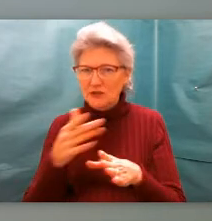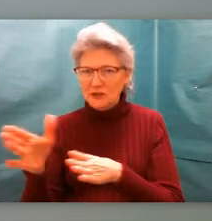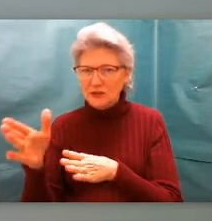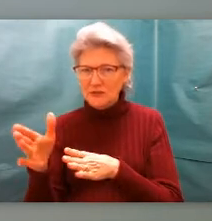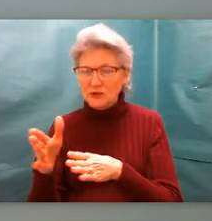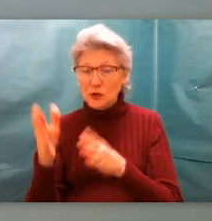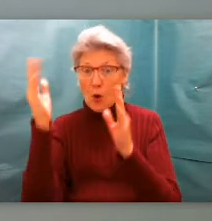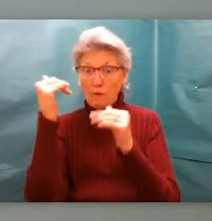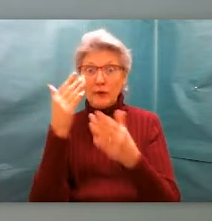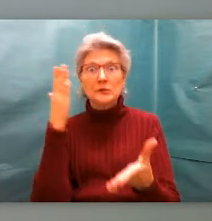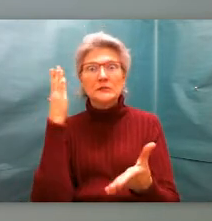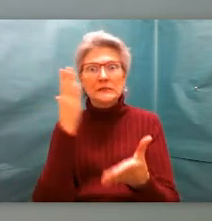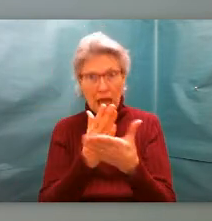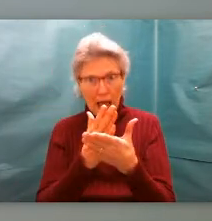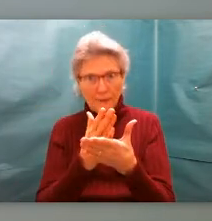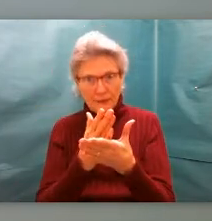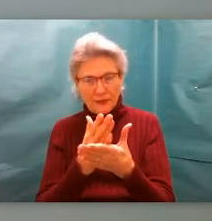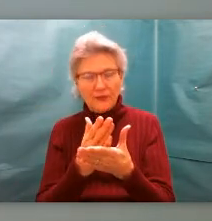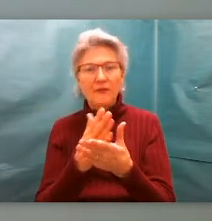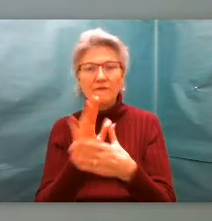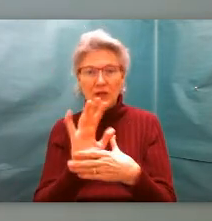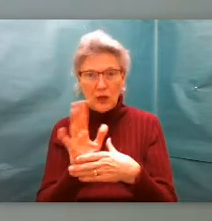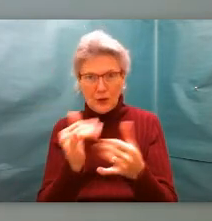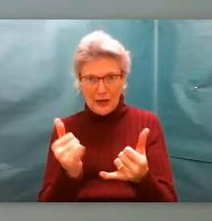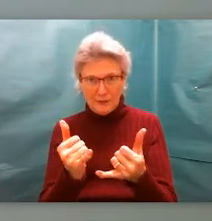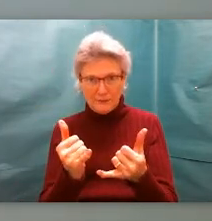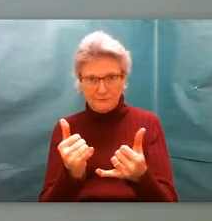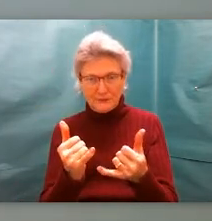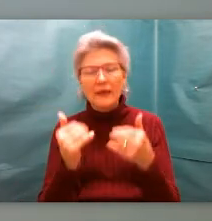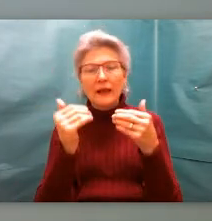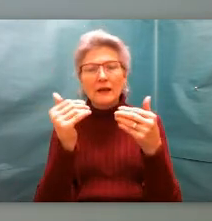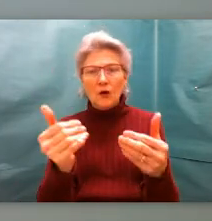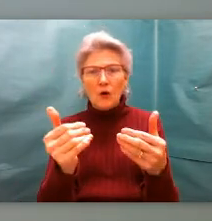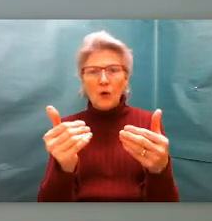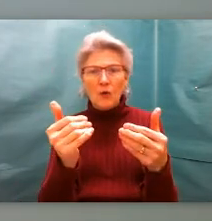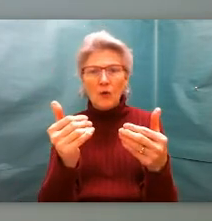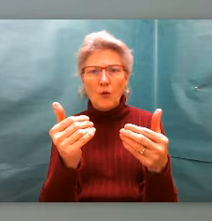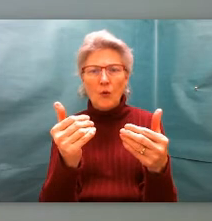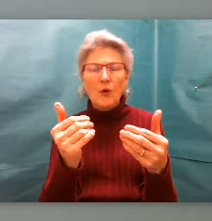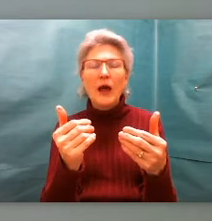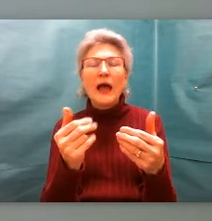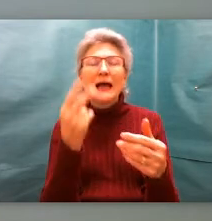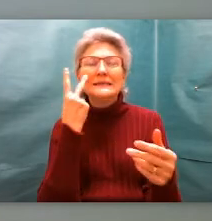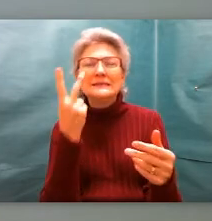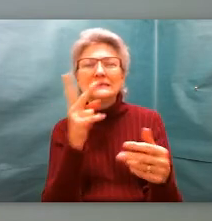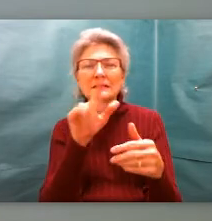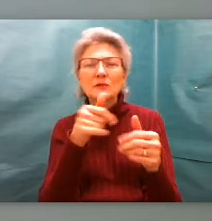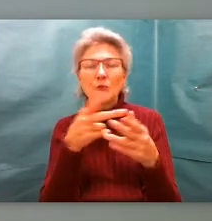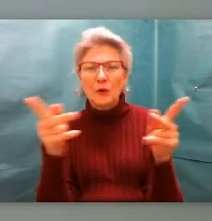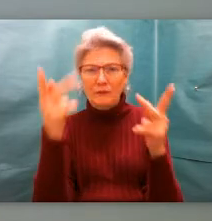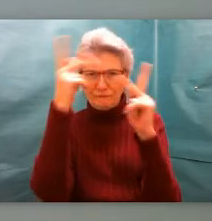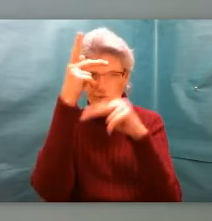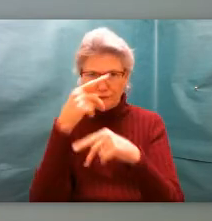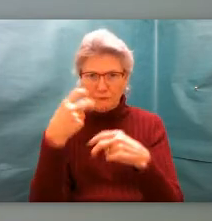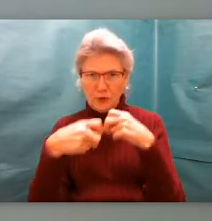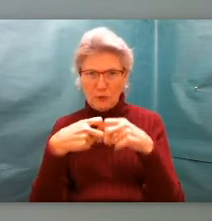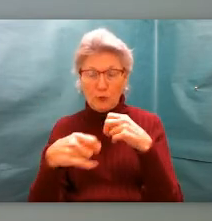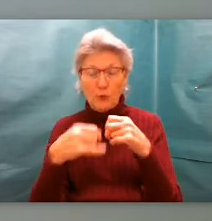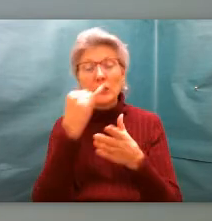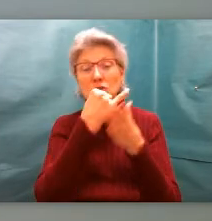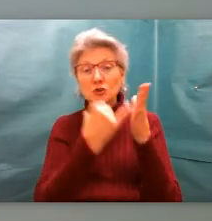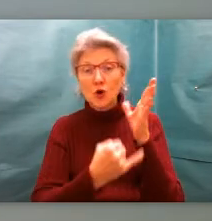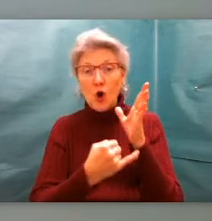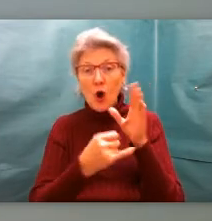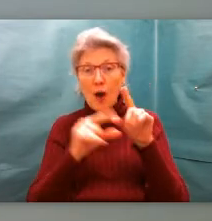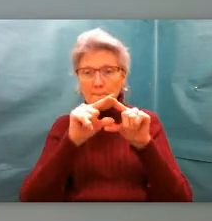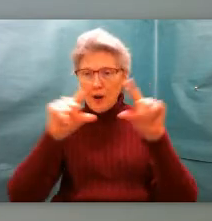So hopefully you gave that a shot. And now let's take a look at another way that we could tackle this problem. We could draw a diagram or